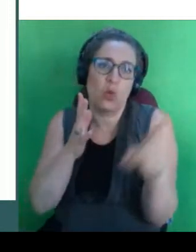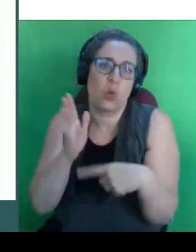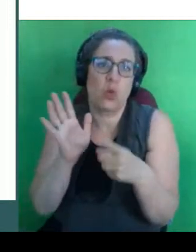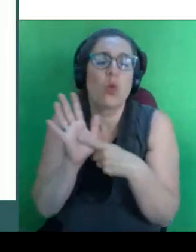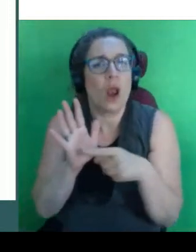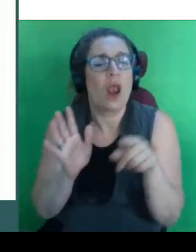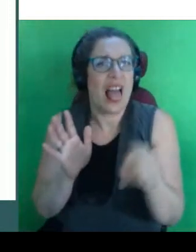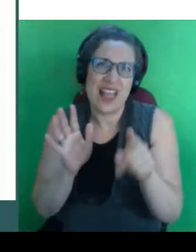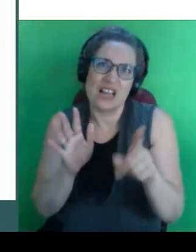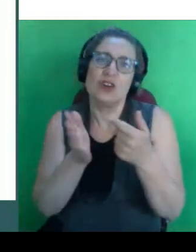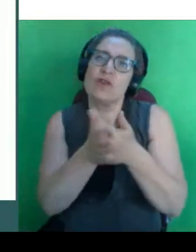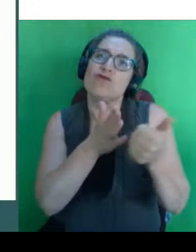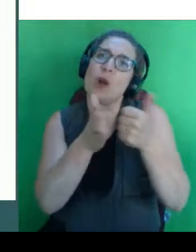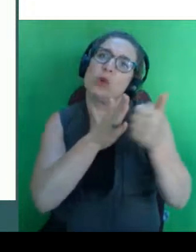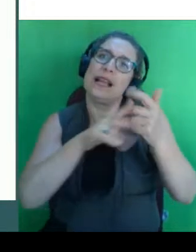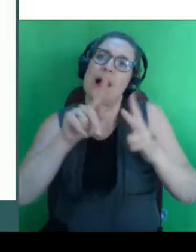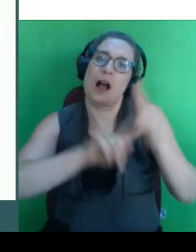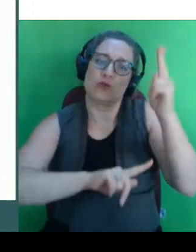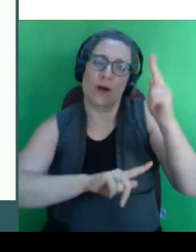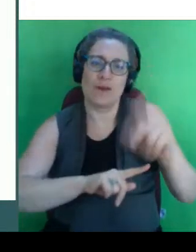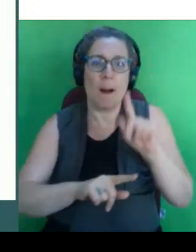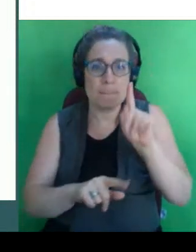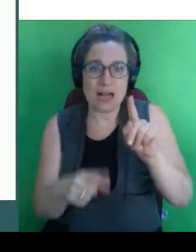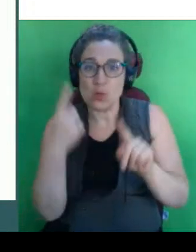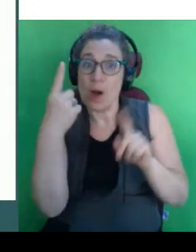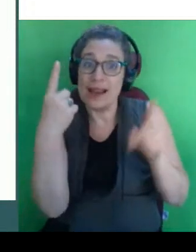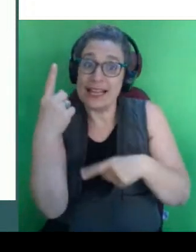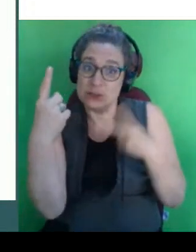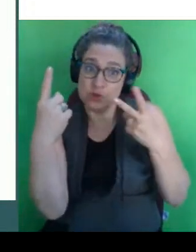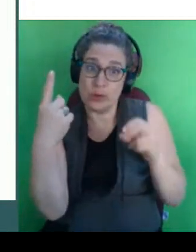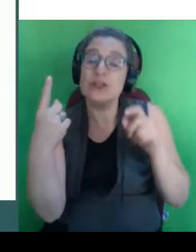cutoffs. But actually 1 in 20 people will have a raised